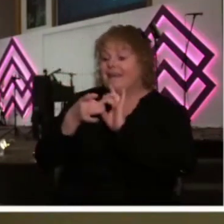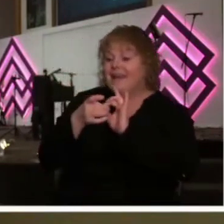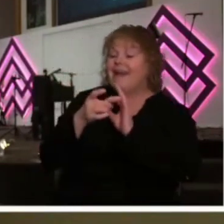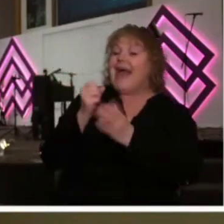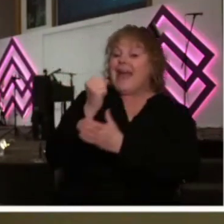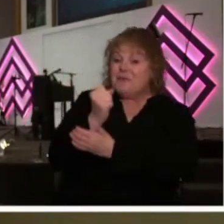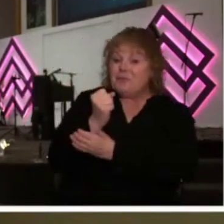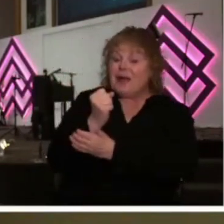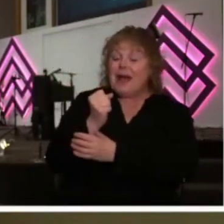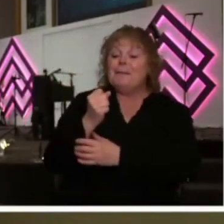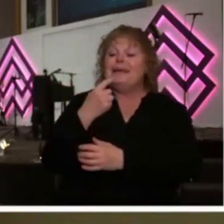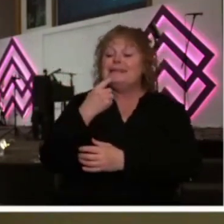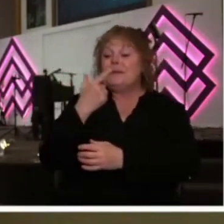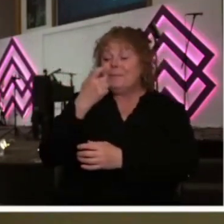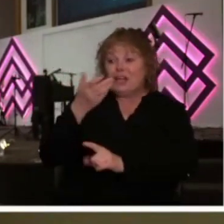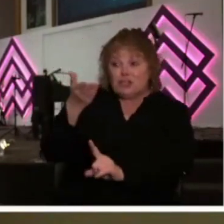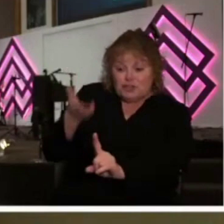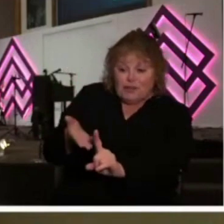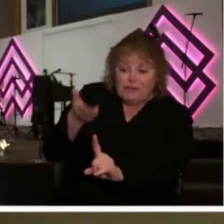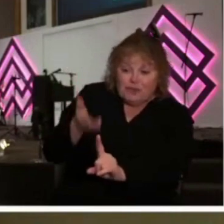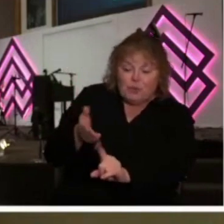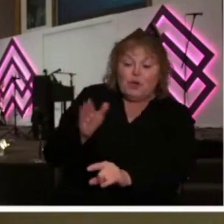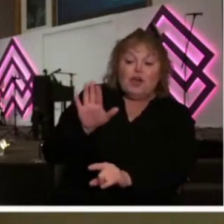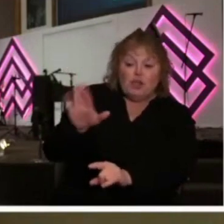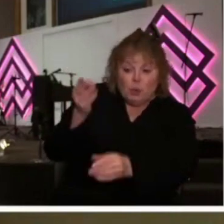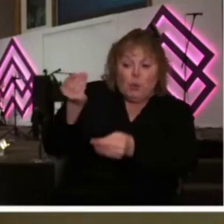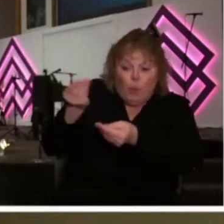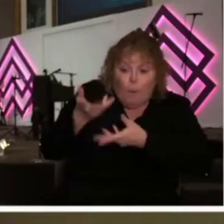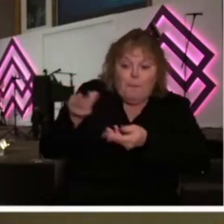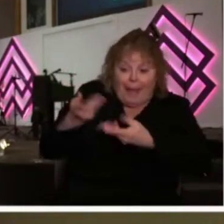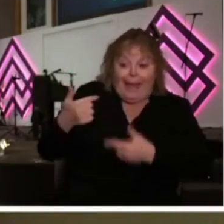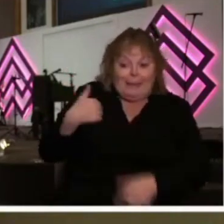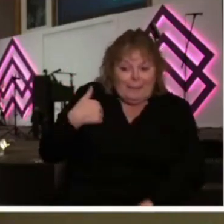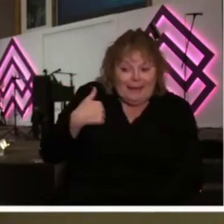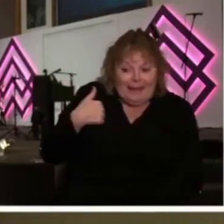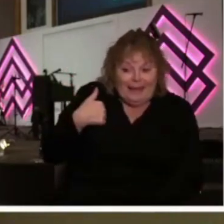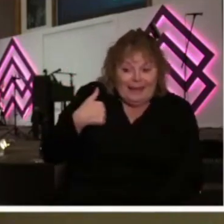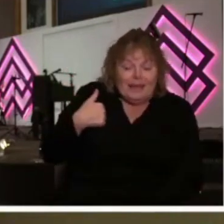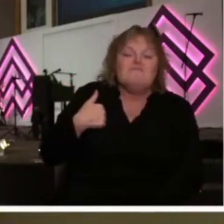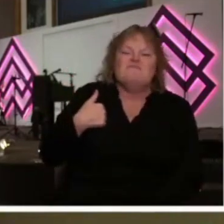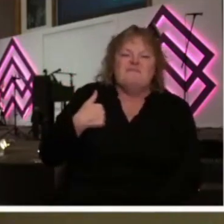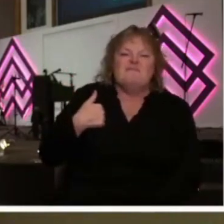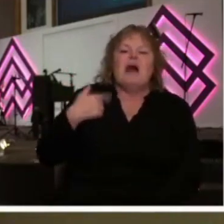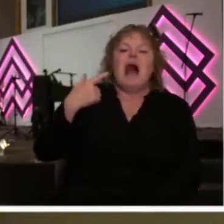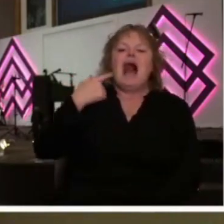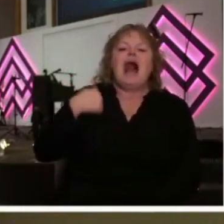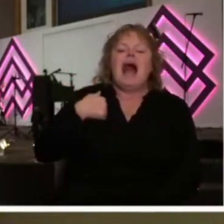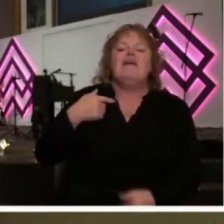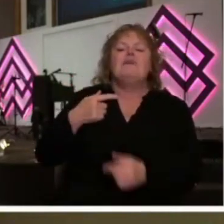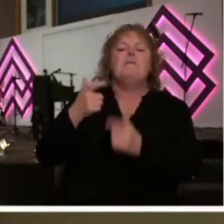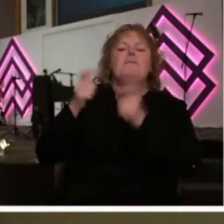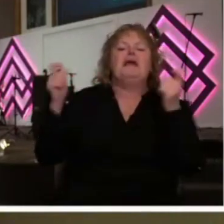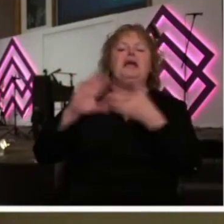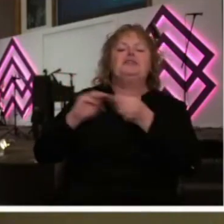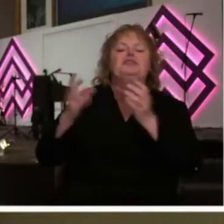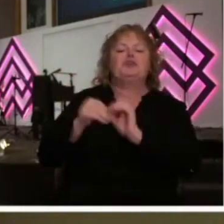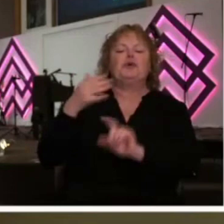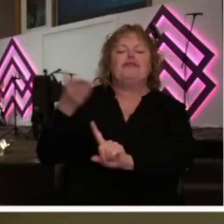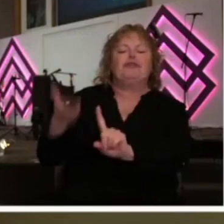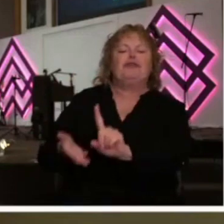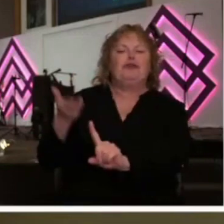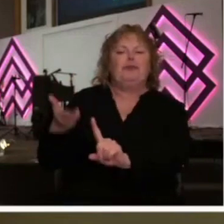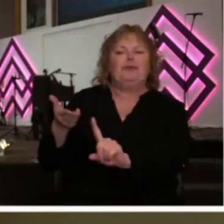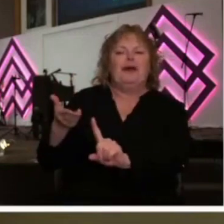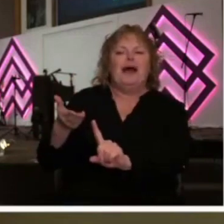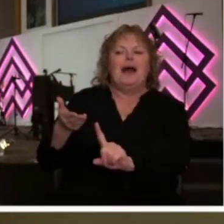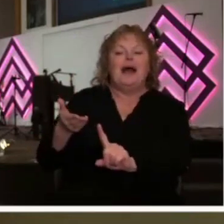Abraham, because of you, because of your obedience to step into my story, I'm going to go on a big mission. And the mission is that I